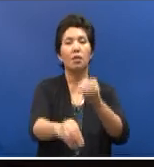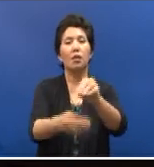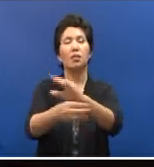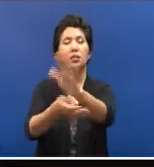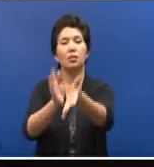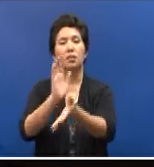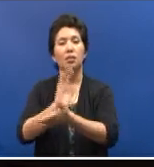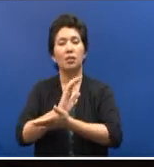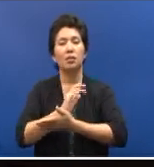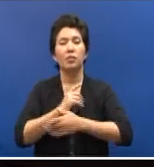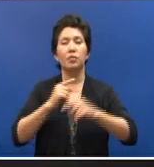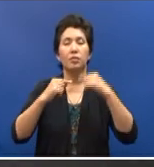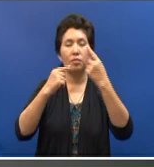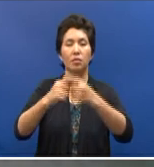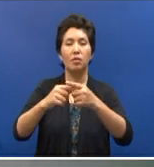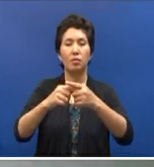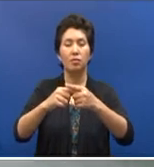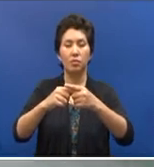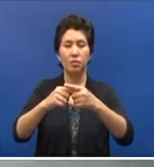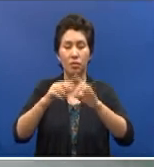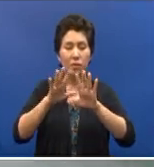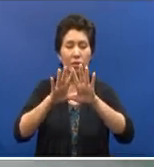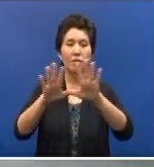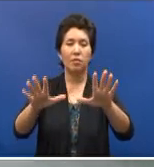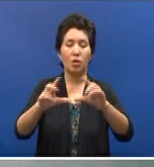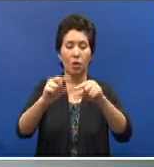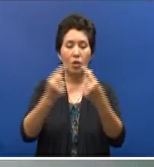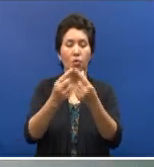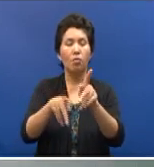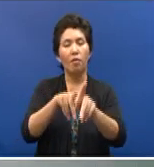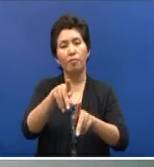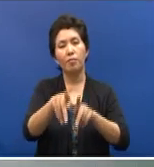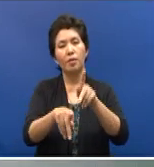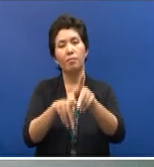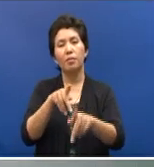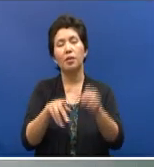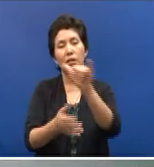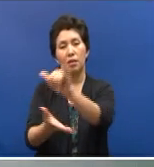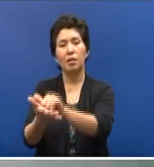age grade, okay, which referring to the group of people, okay, that